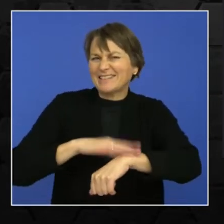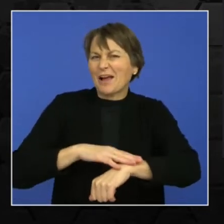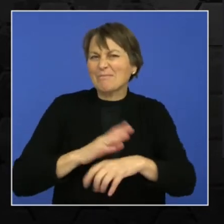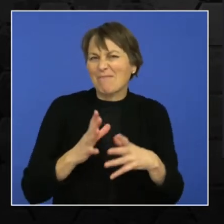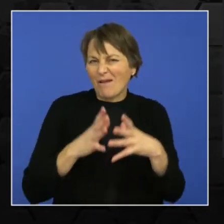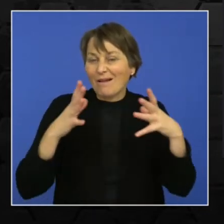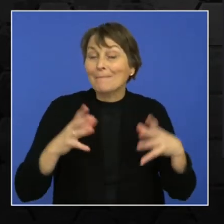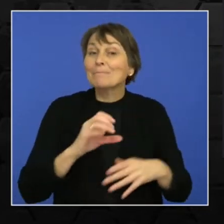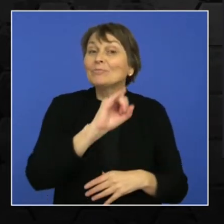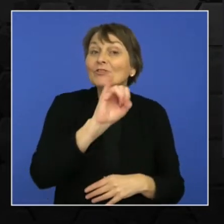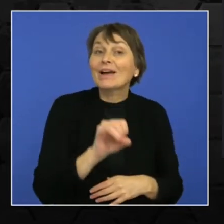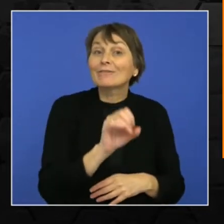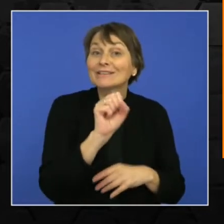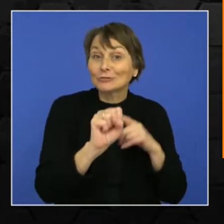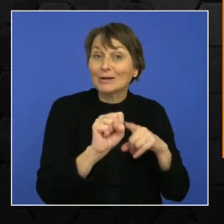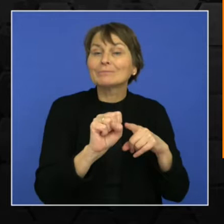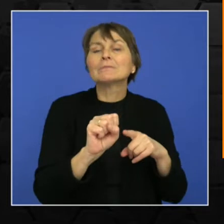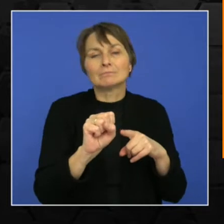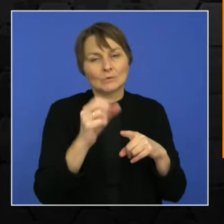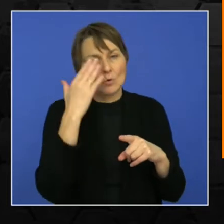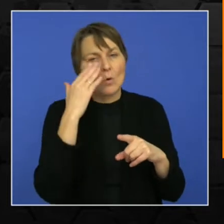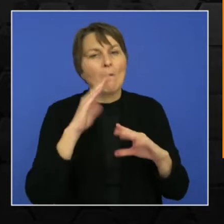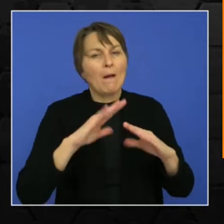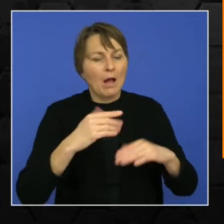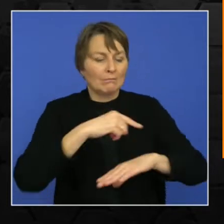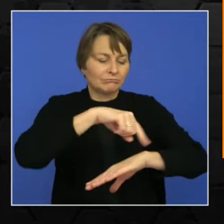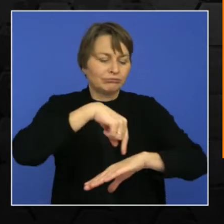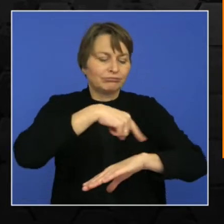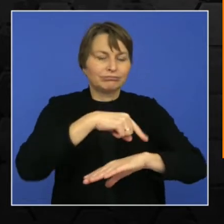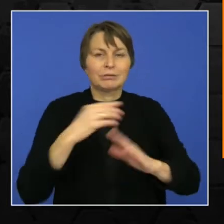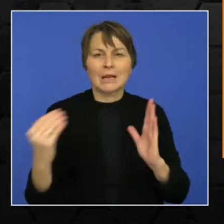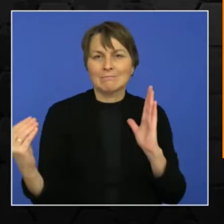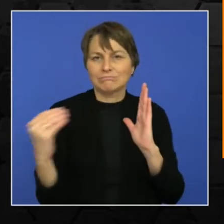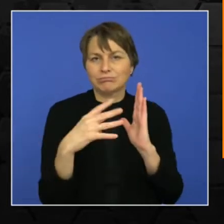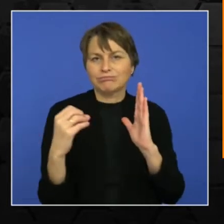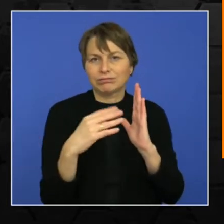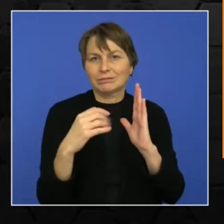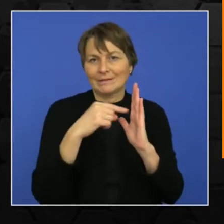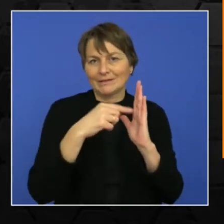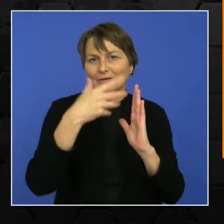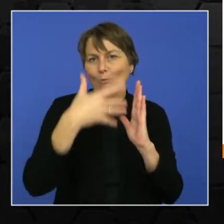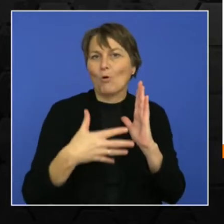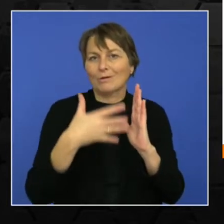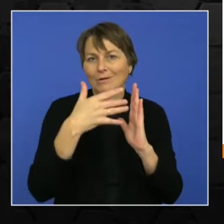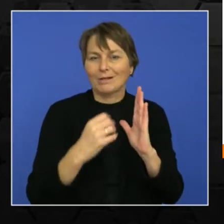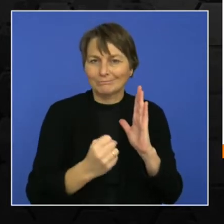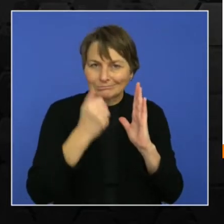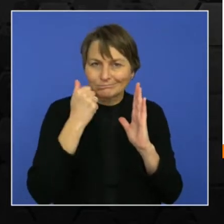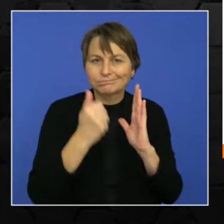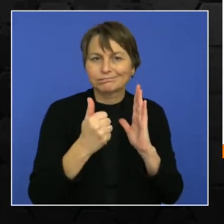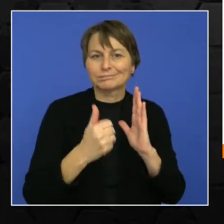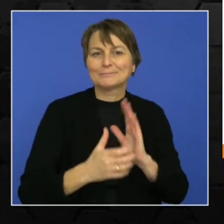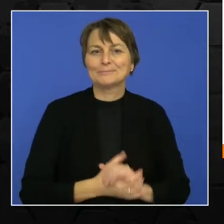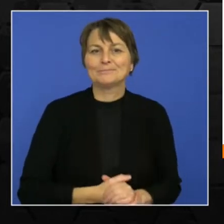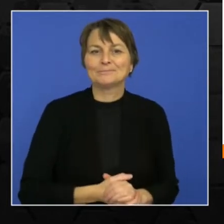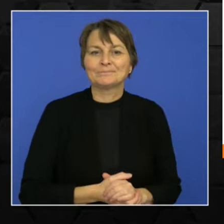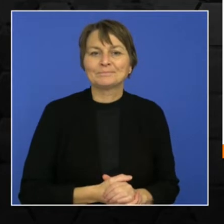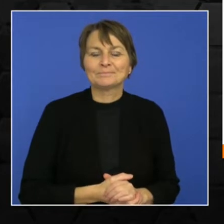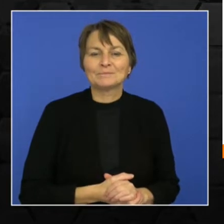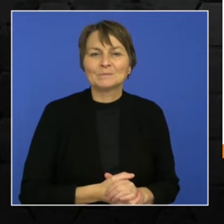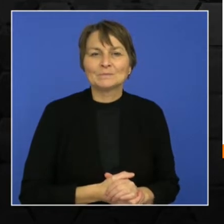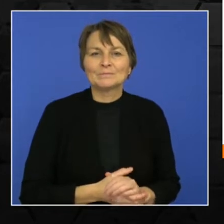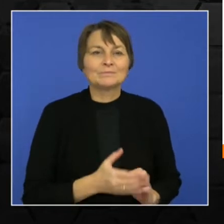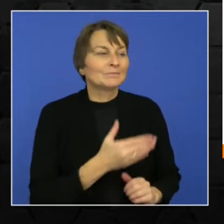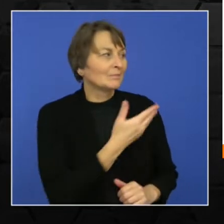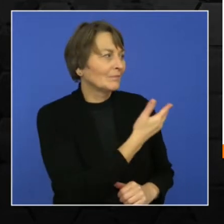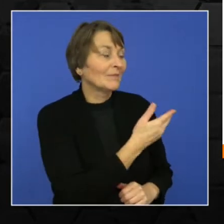know why I'm saying on that end. Cool. Now TensorFlow, write your own code. That is superpower of TensorFlow.js. Cool. And on the